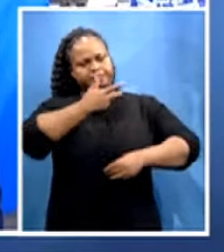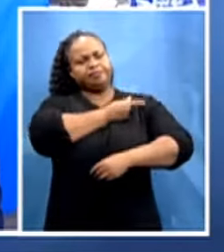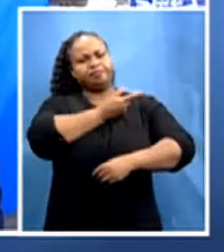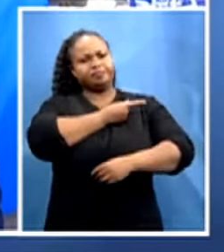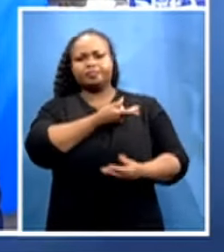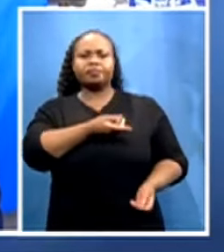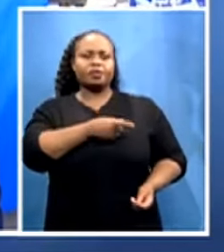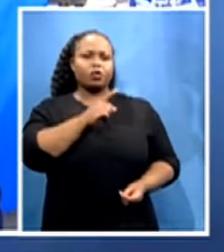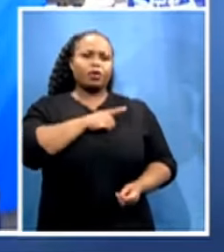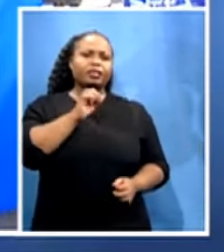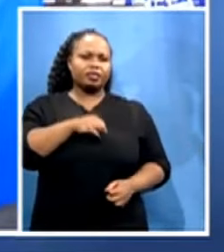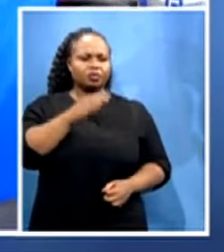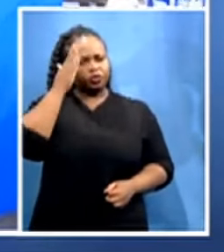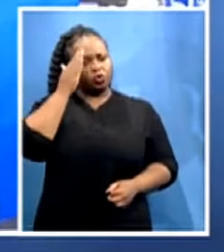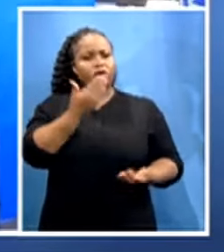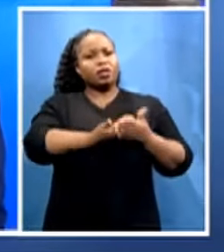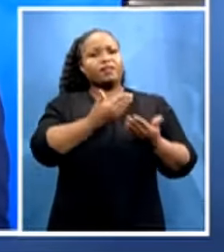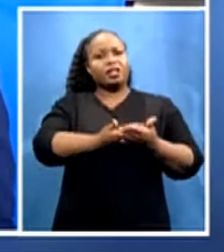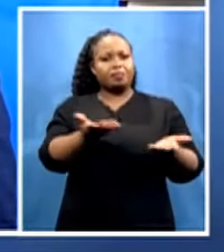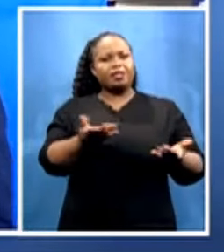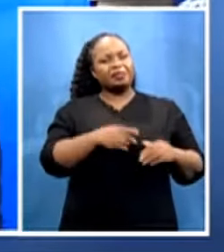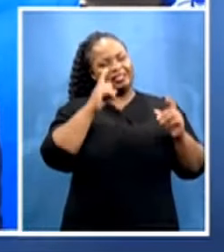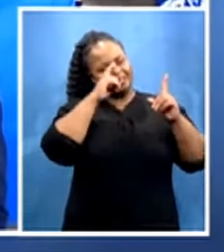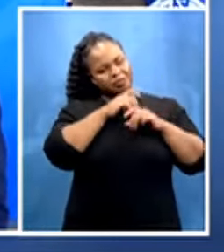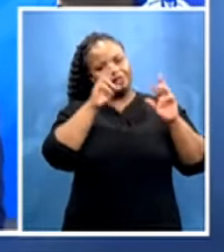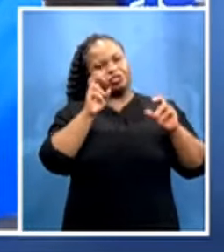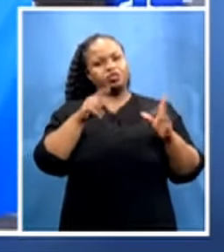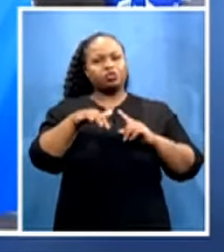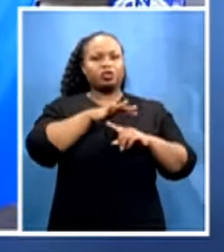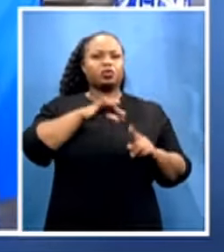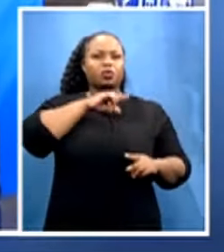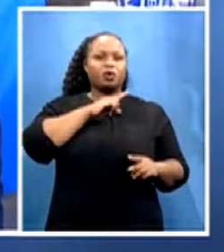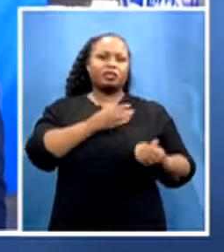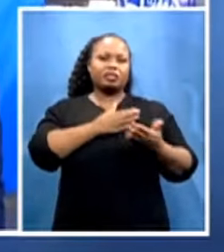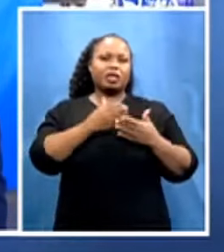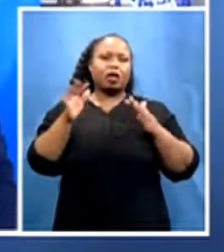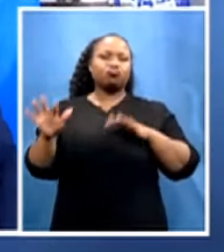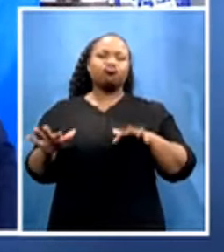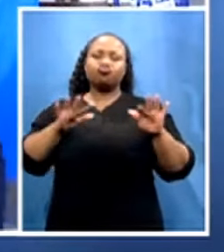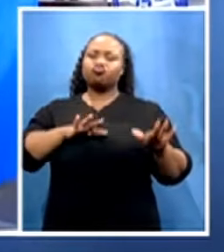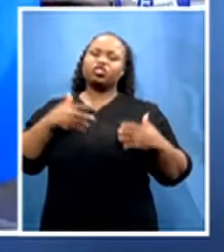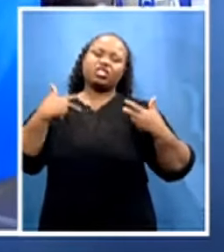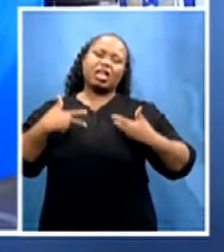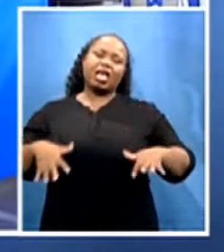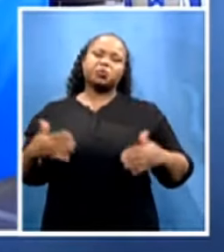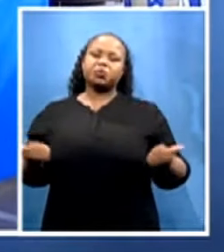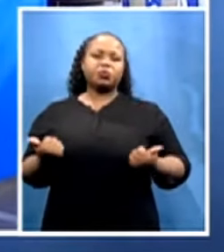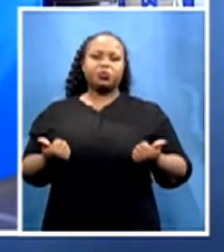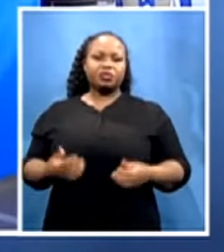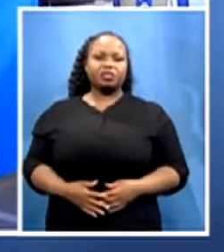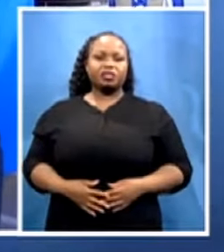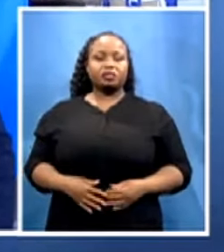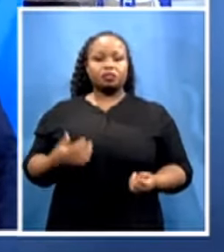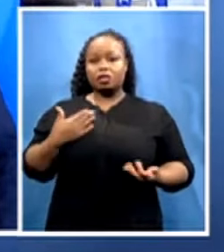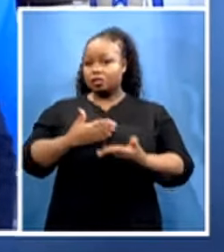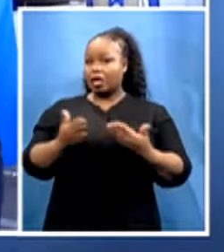And I guess it's a complex issue. It has to deal with complacency. It has to deal with confidence maybe, the speed, the